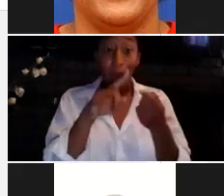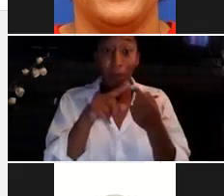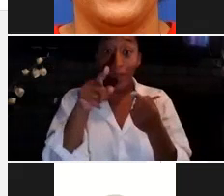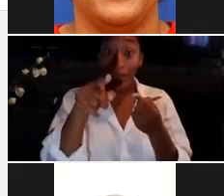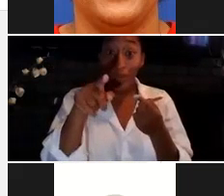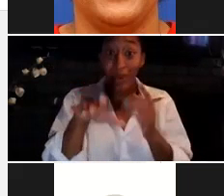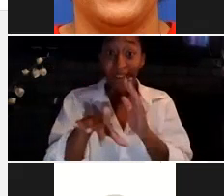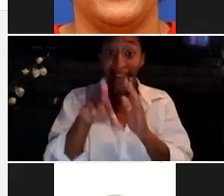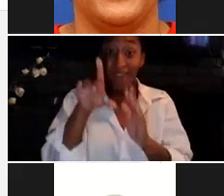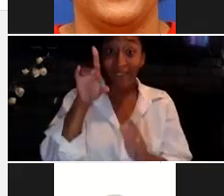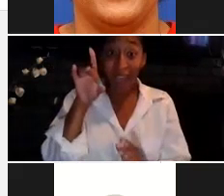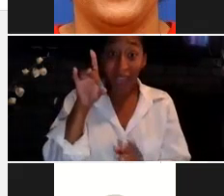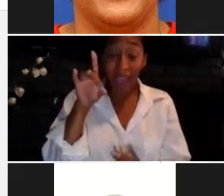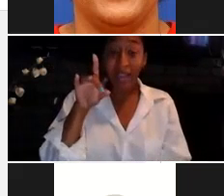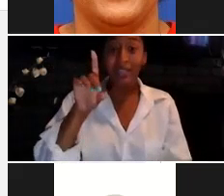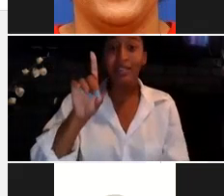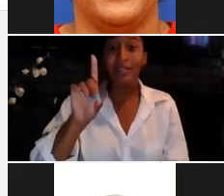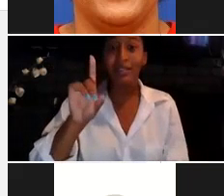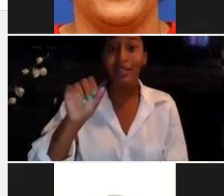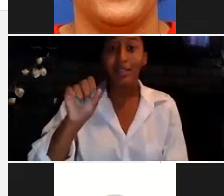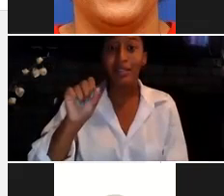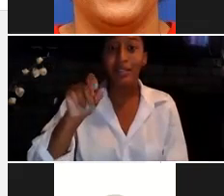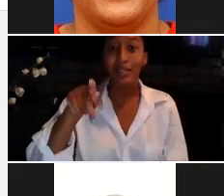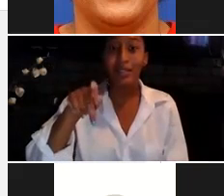x final minus x initial.